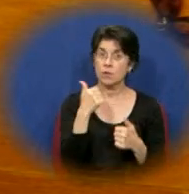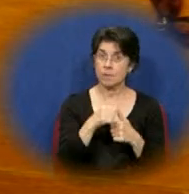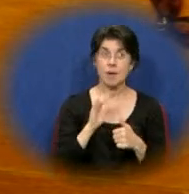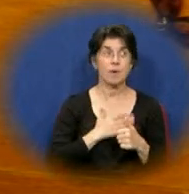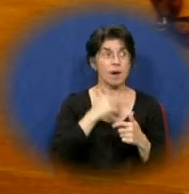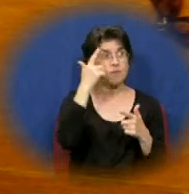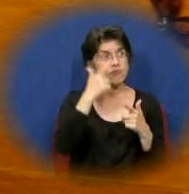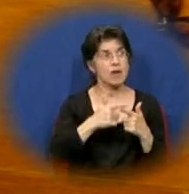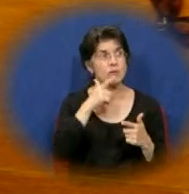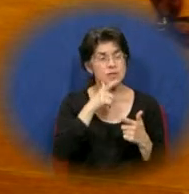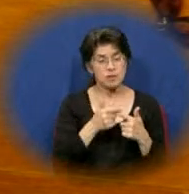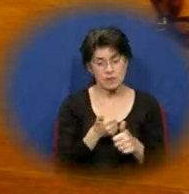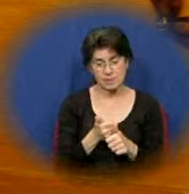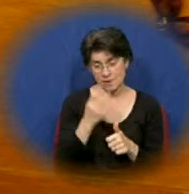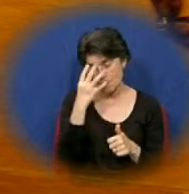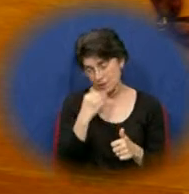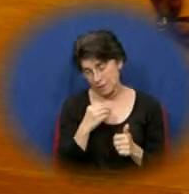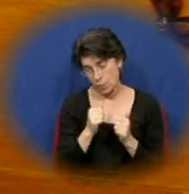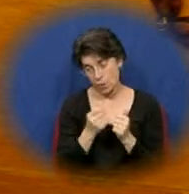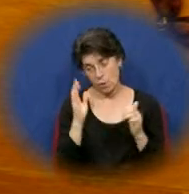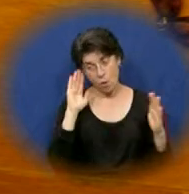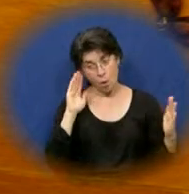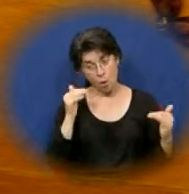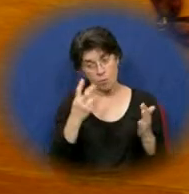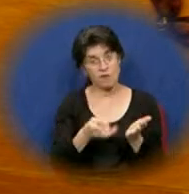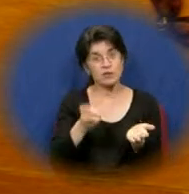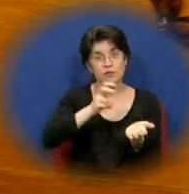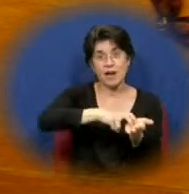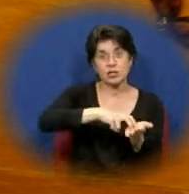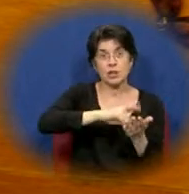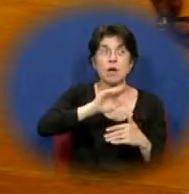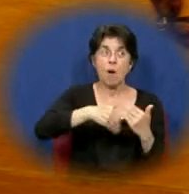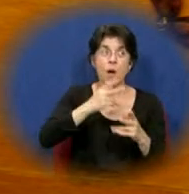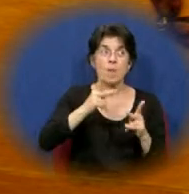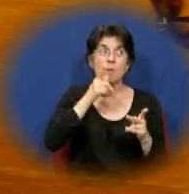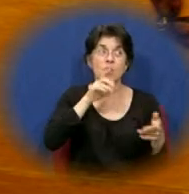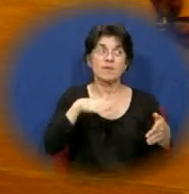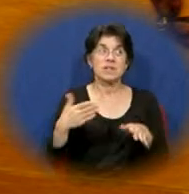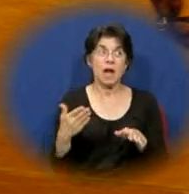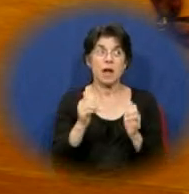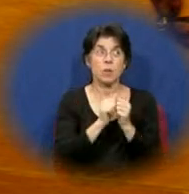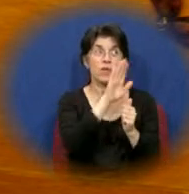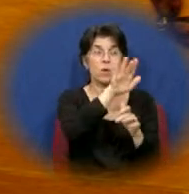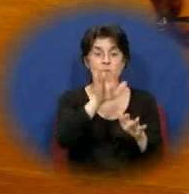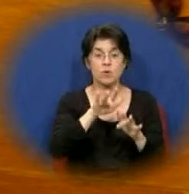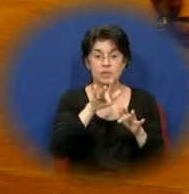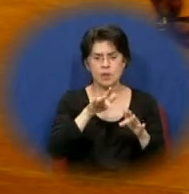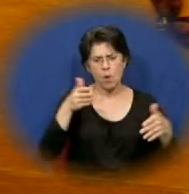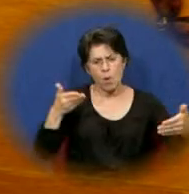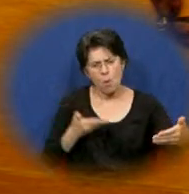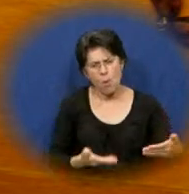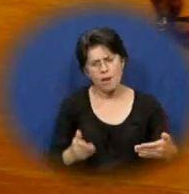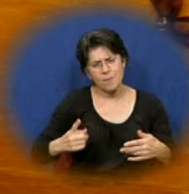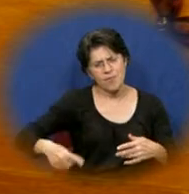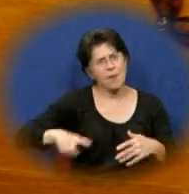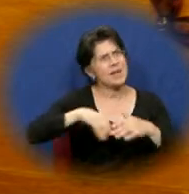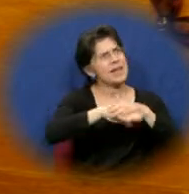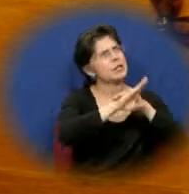have fallen asleep in the hope of the resurrection, and all who have died in your mercy. Welcome them into the light of your